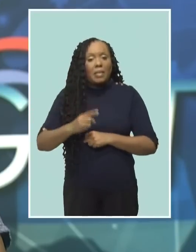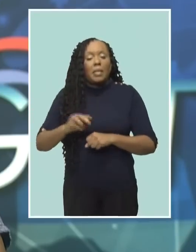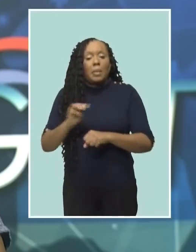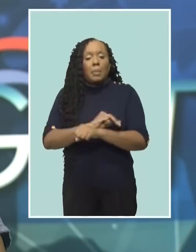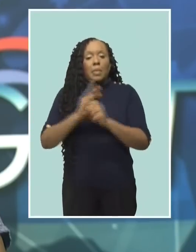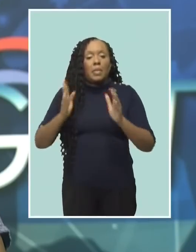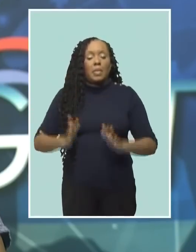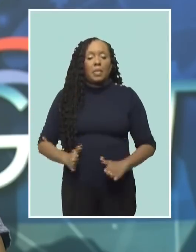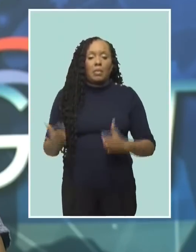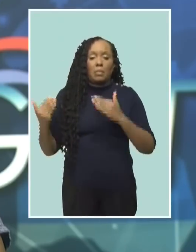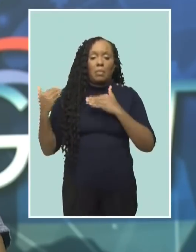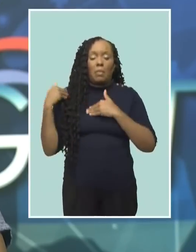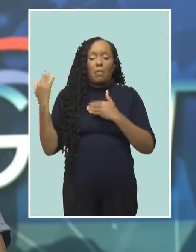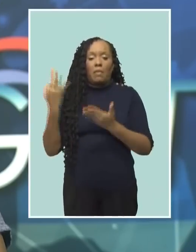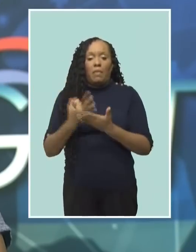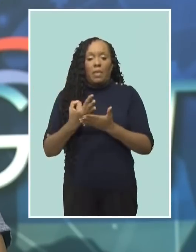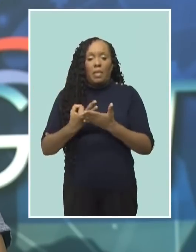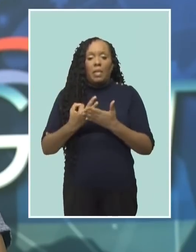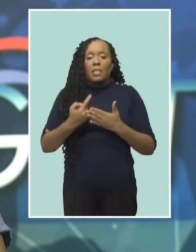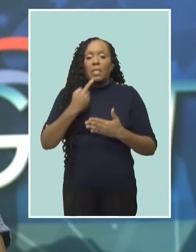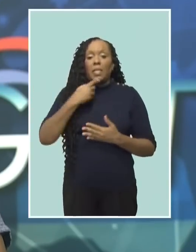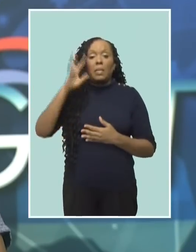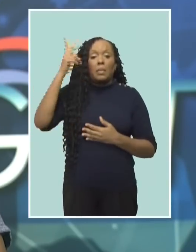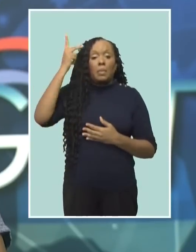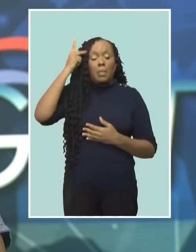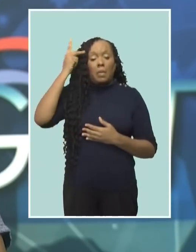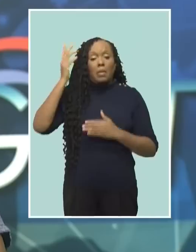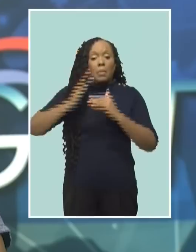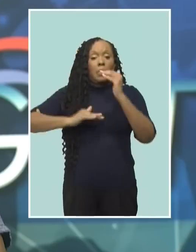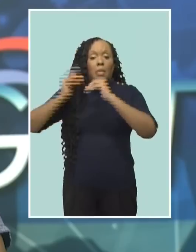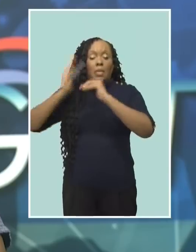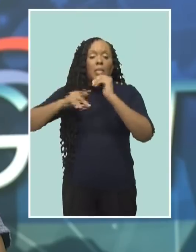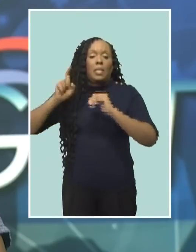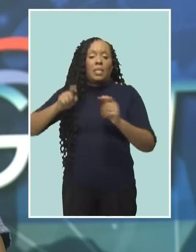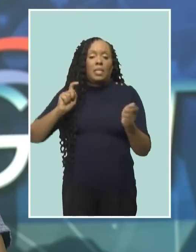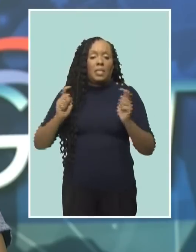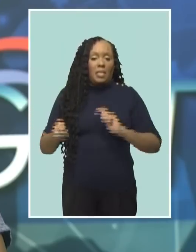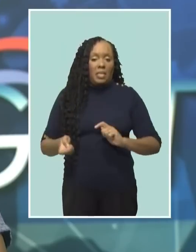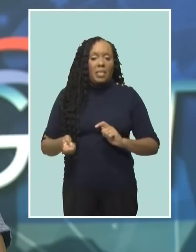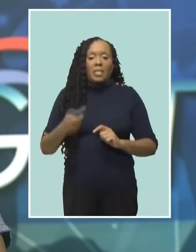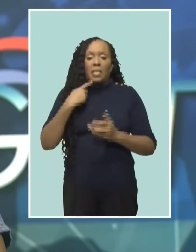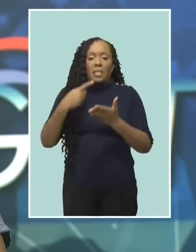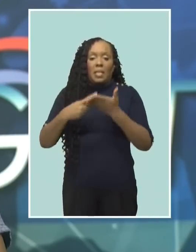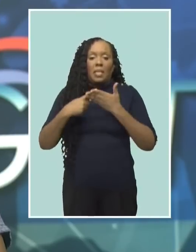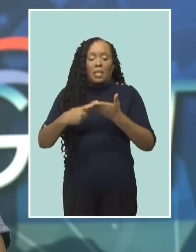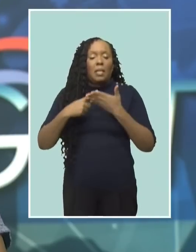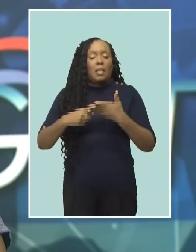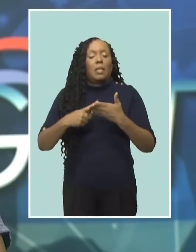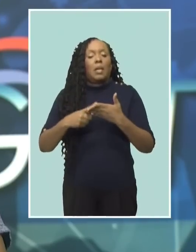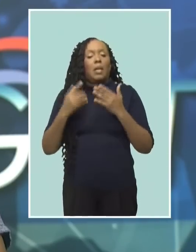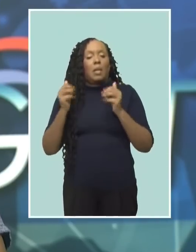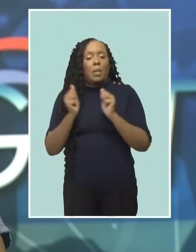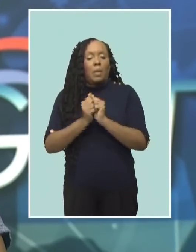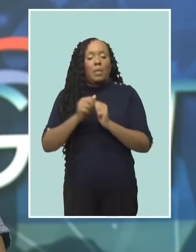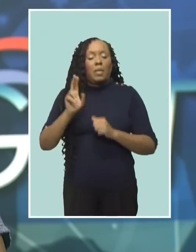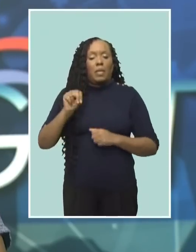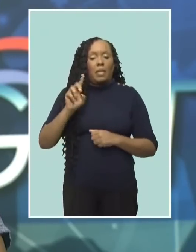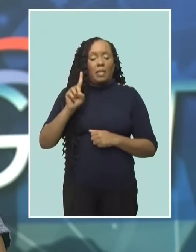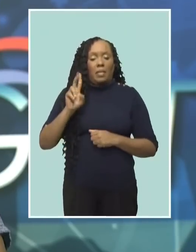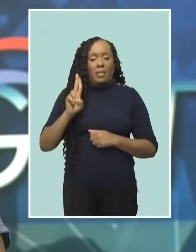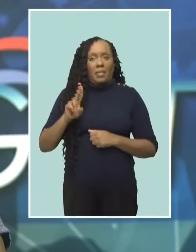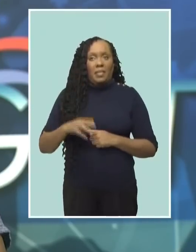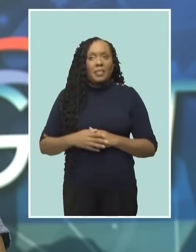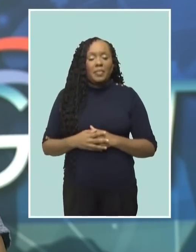for finance, Ryan Strawn, says even the Parliament building needs to be changed. He says discussions have been ongoing with the